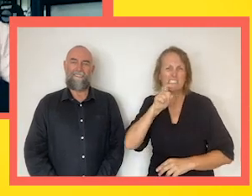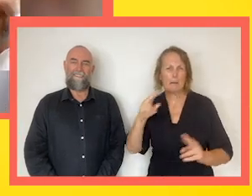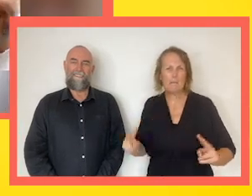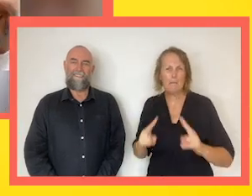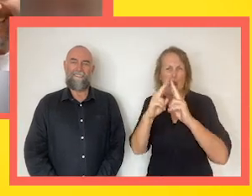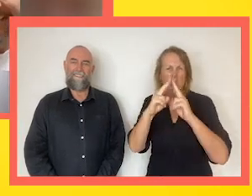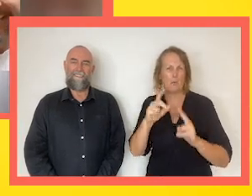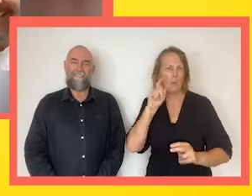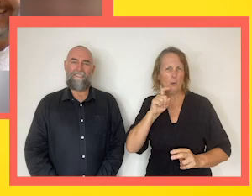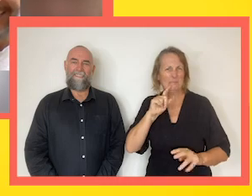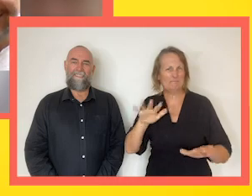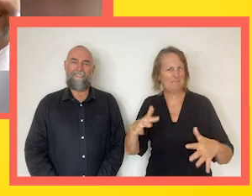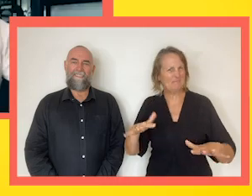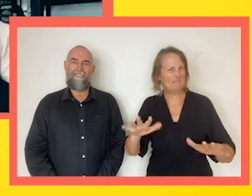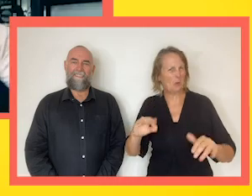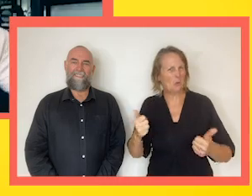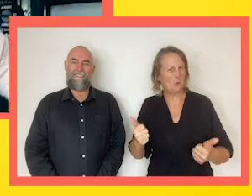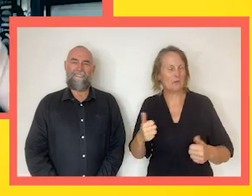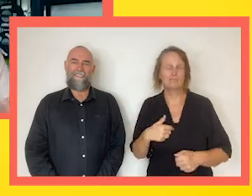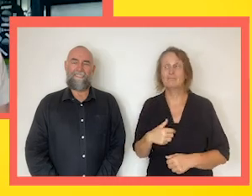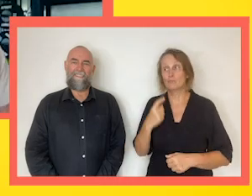hey? We'll try our best not to.